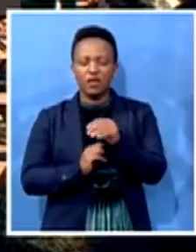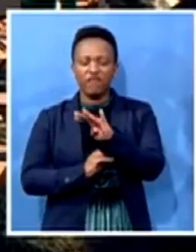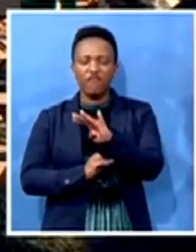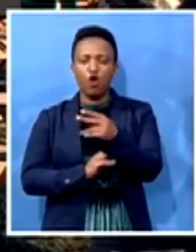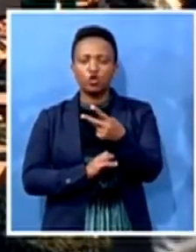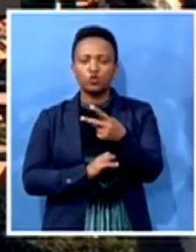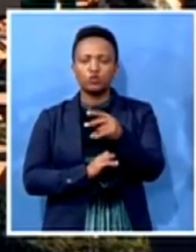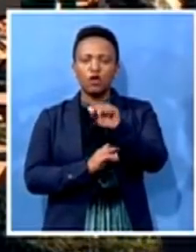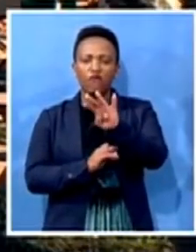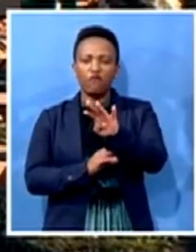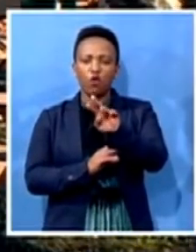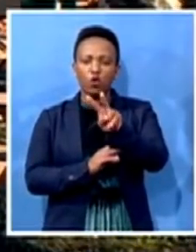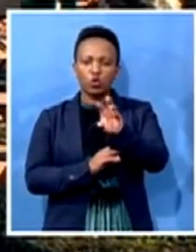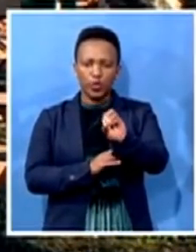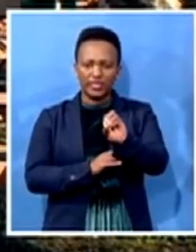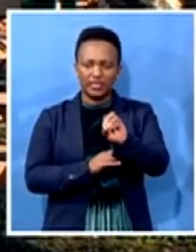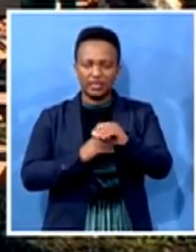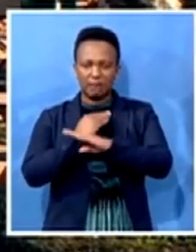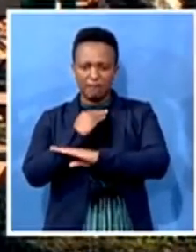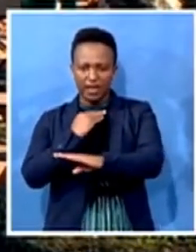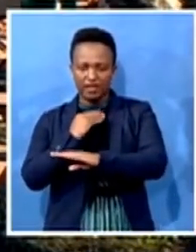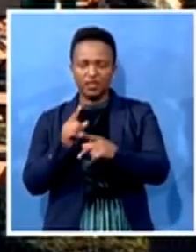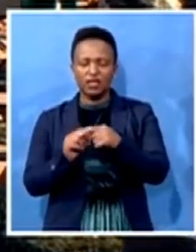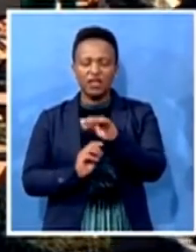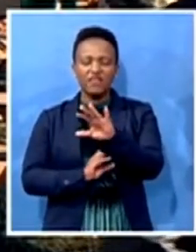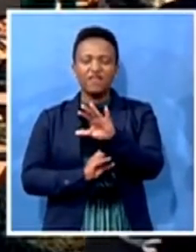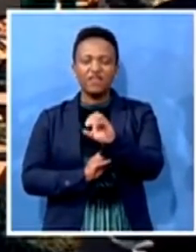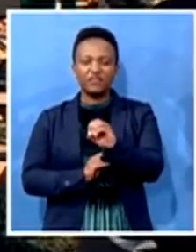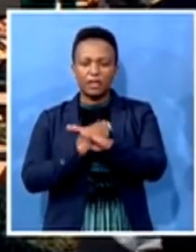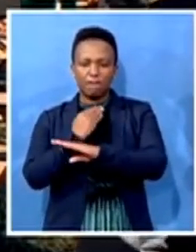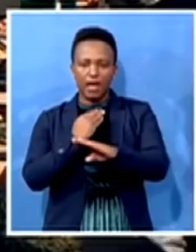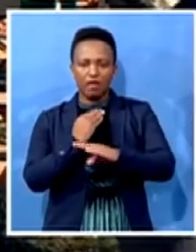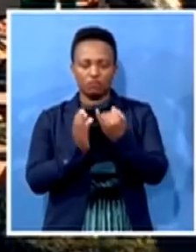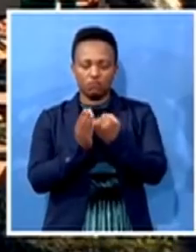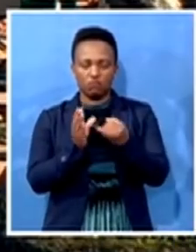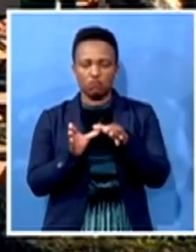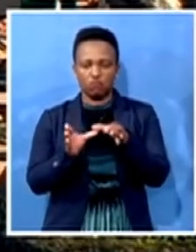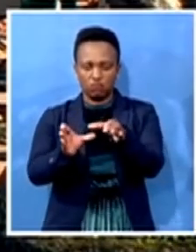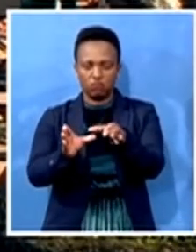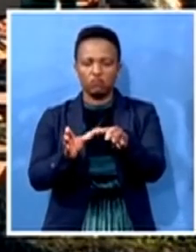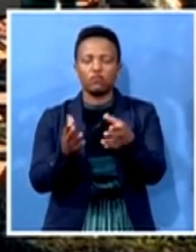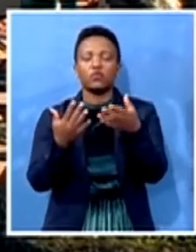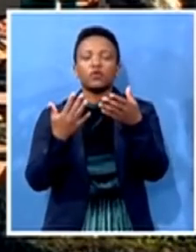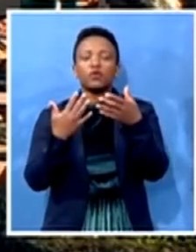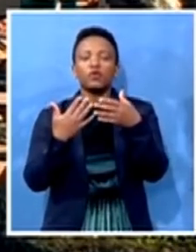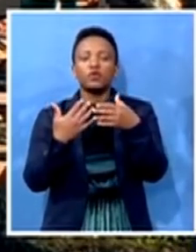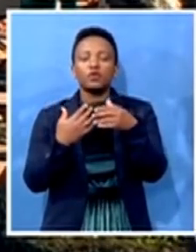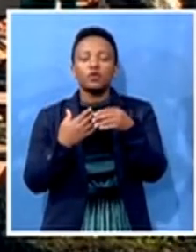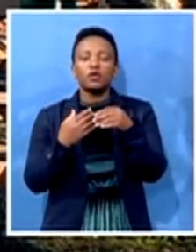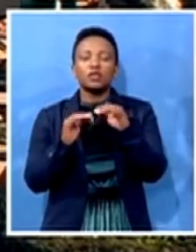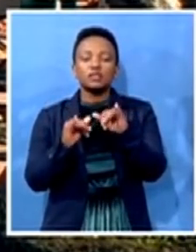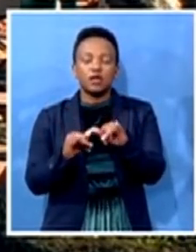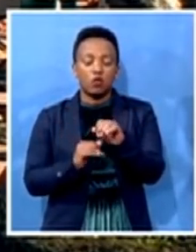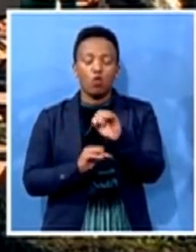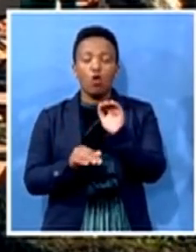50 beds for isolation. It also has got a spare capacity of over 100 beds that can be activated